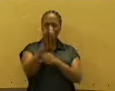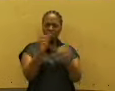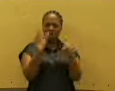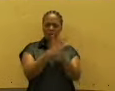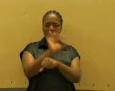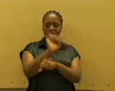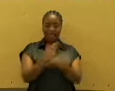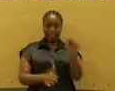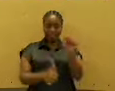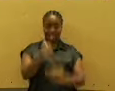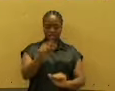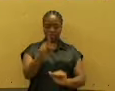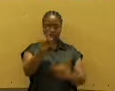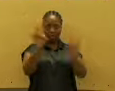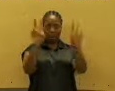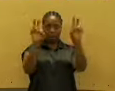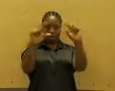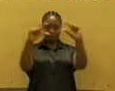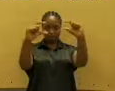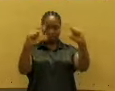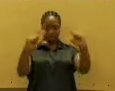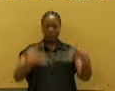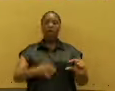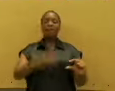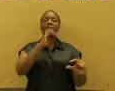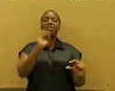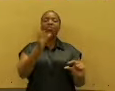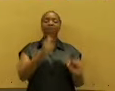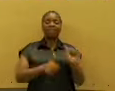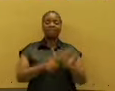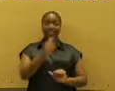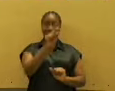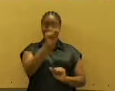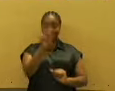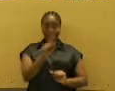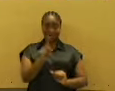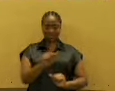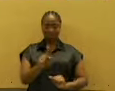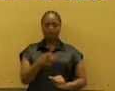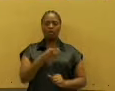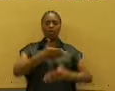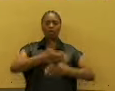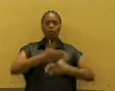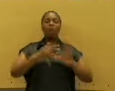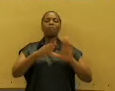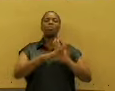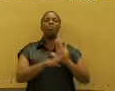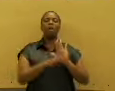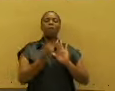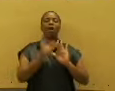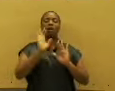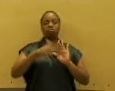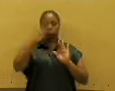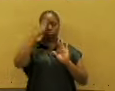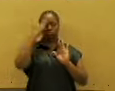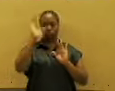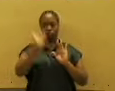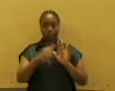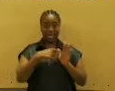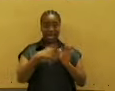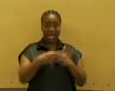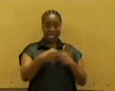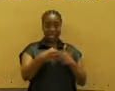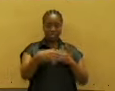these particular topics or spaces would mean. And this is work which is pretty familiar to the programs that we run under the Just Leaders program and